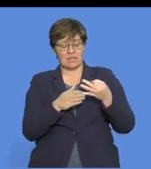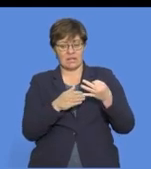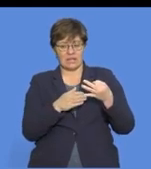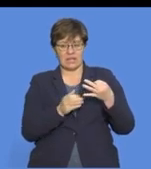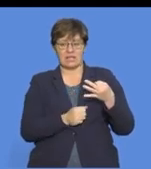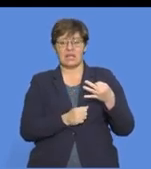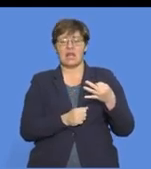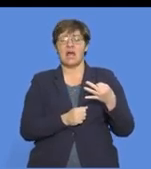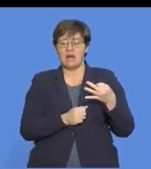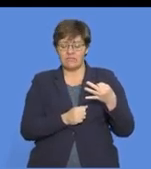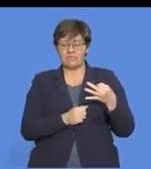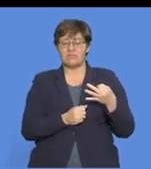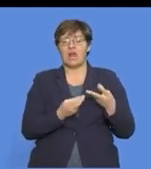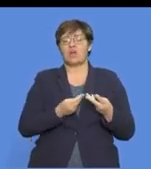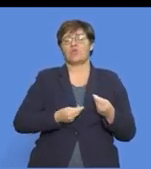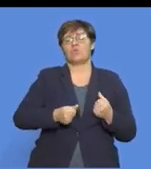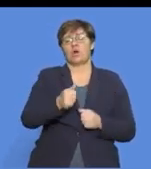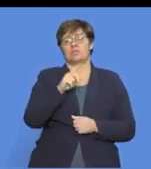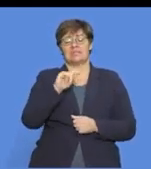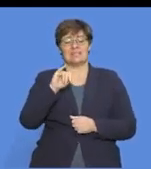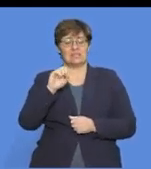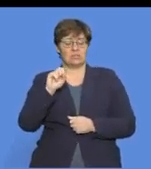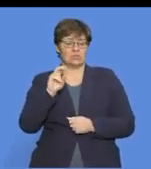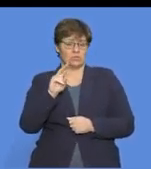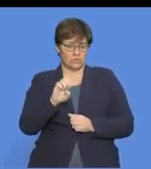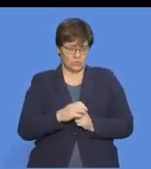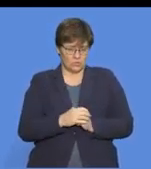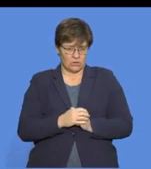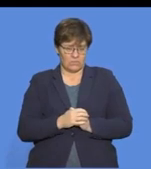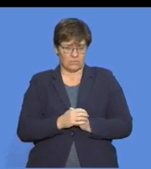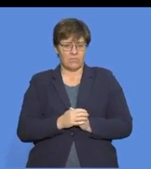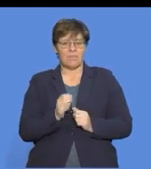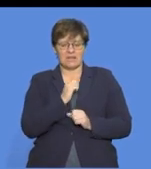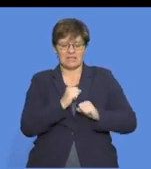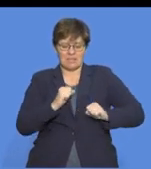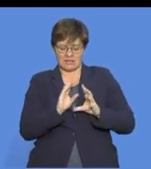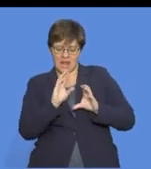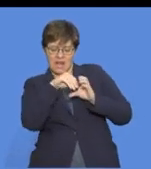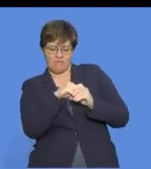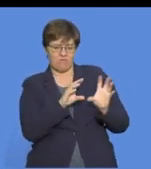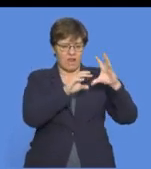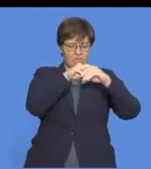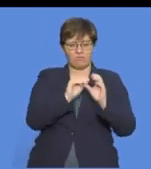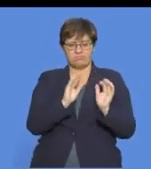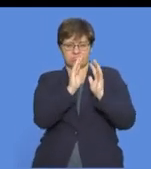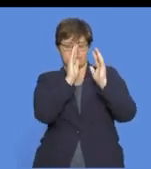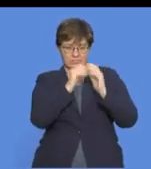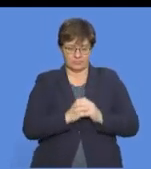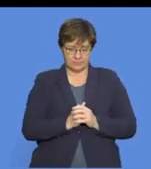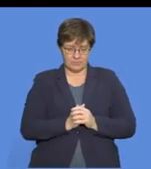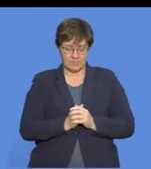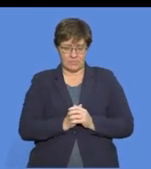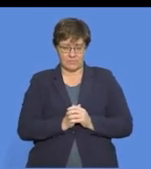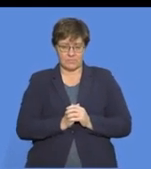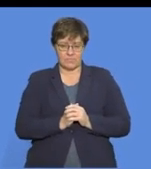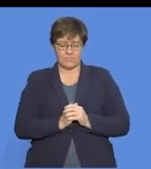where there are no other cells, we have different types of ground tissue filling in the spaces.